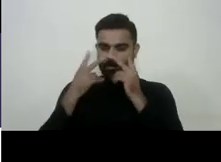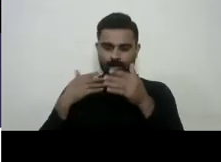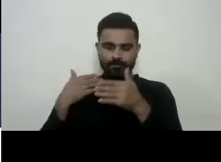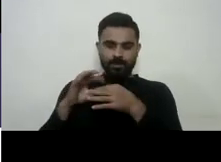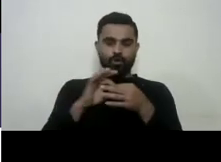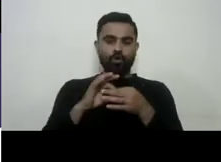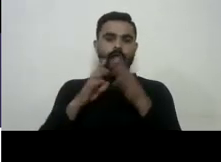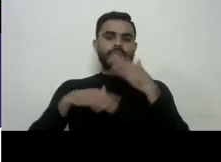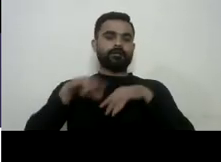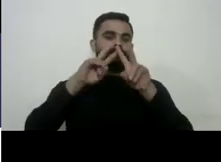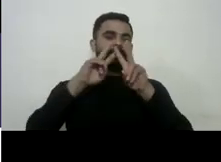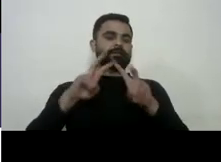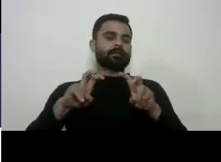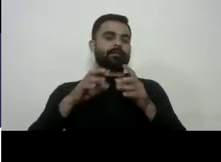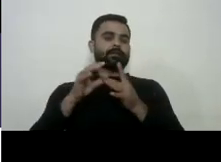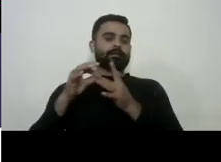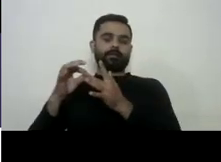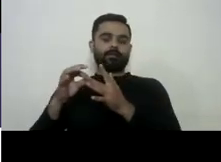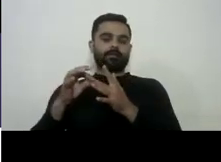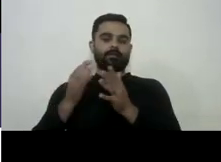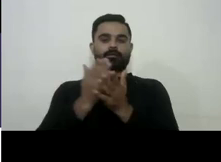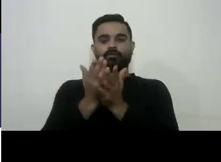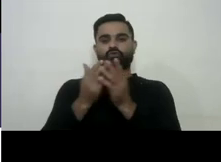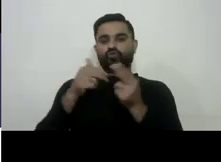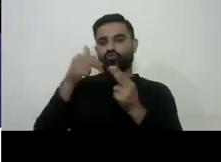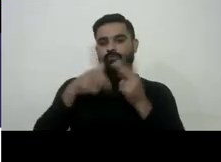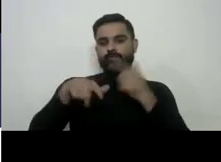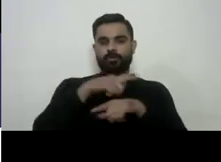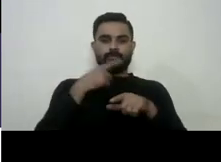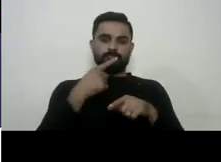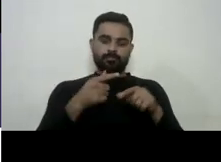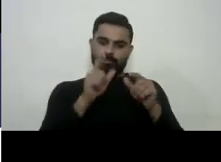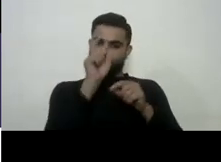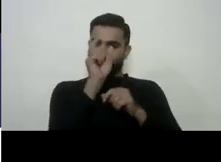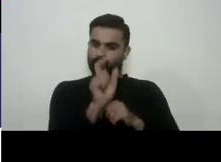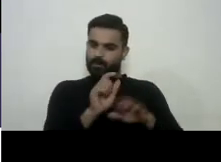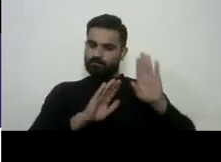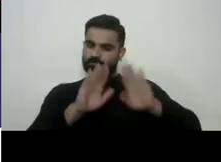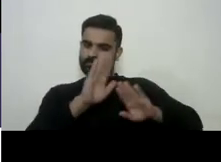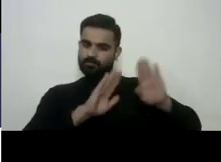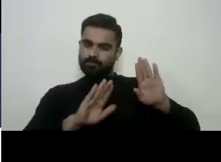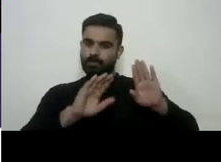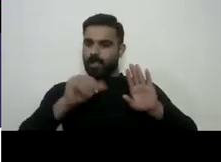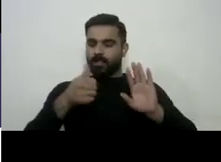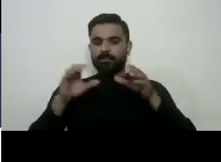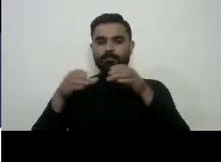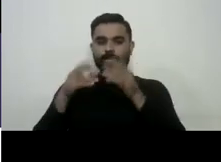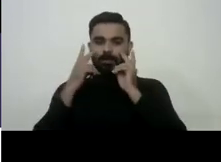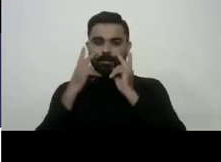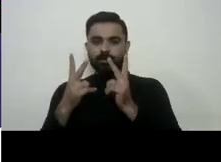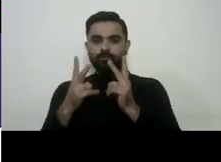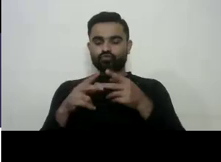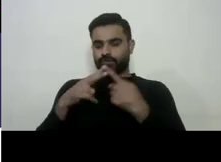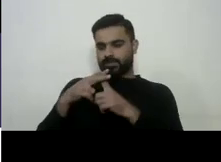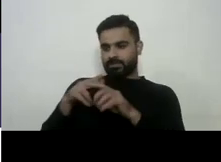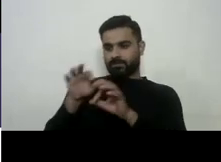and analyzes a specific aspect of the story. So some look at the characters, another group is looking at the setting